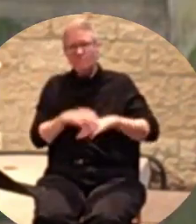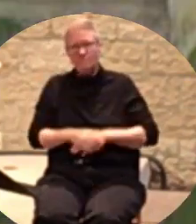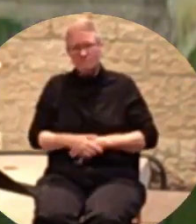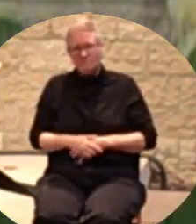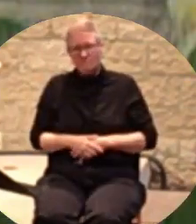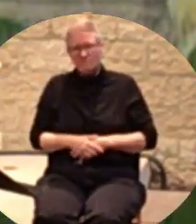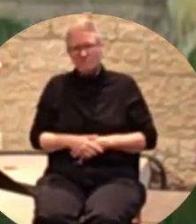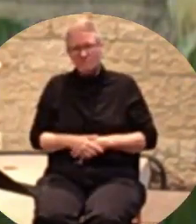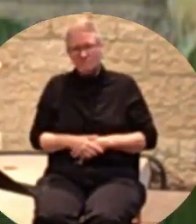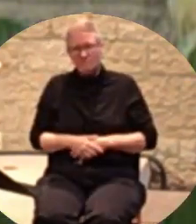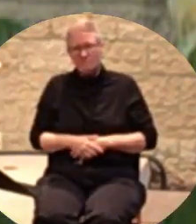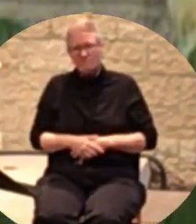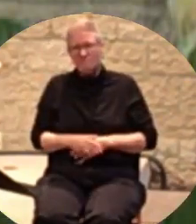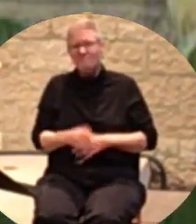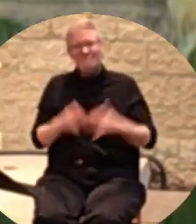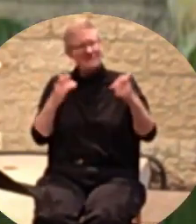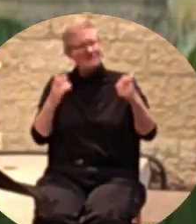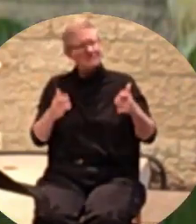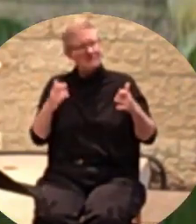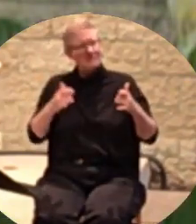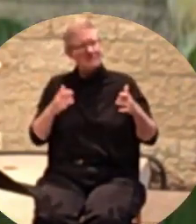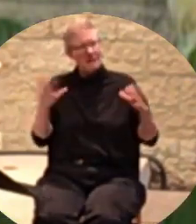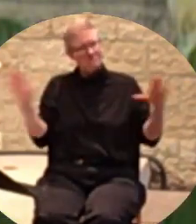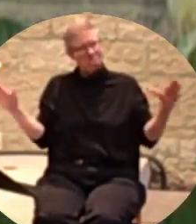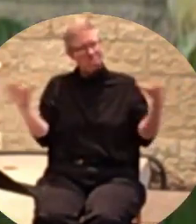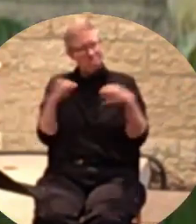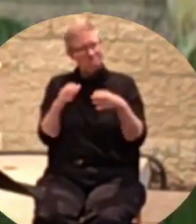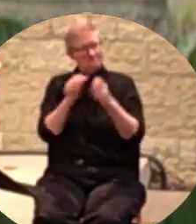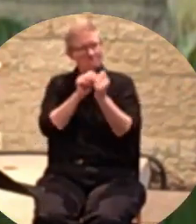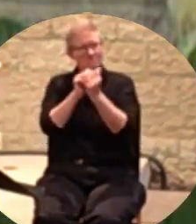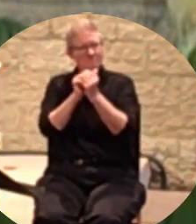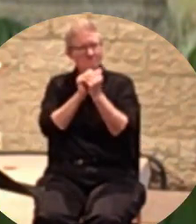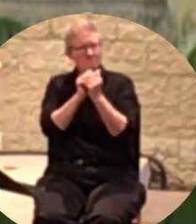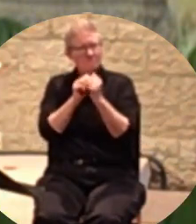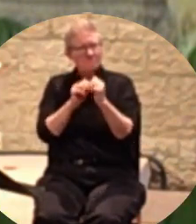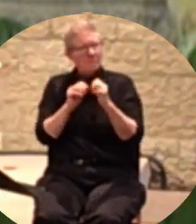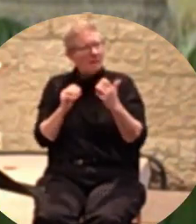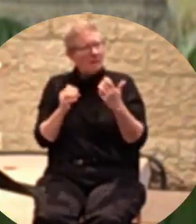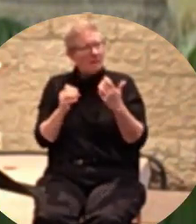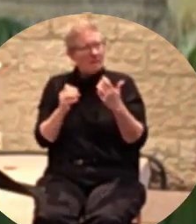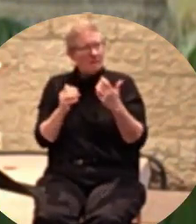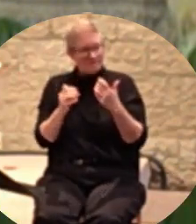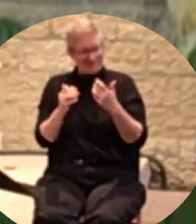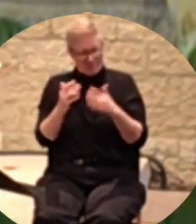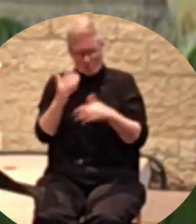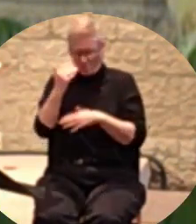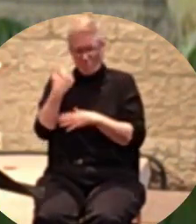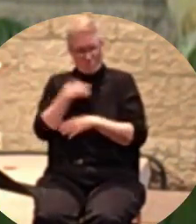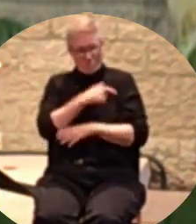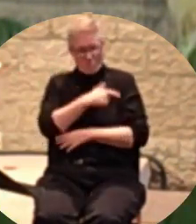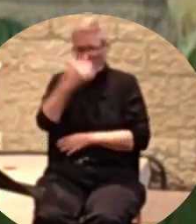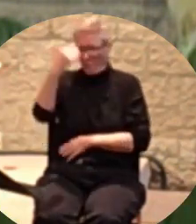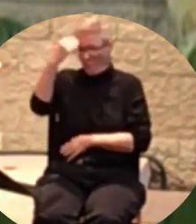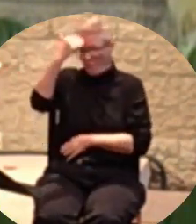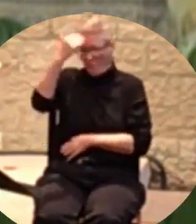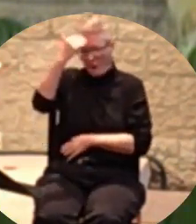We come together today conscious of the pain and the injustice that came